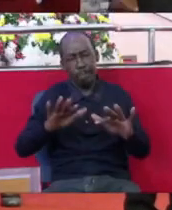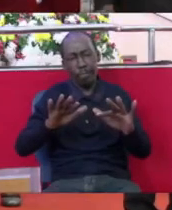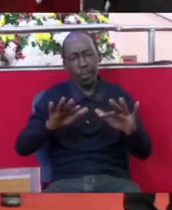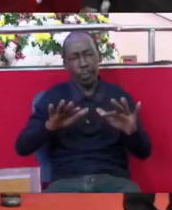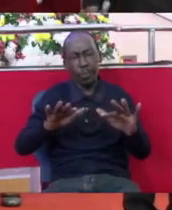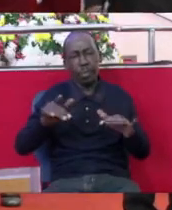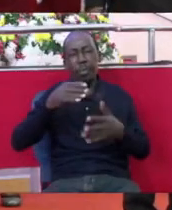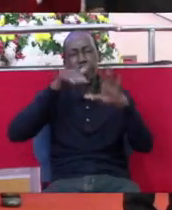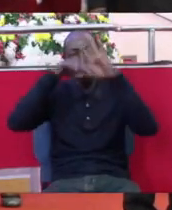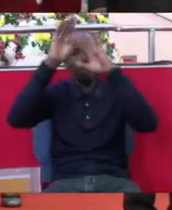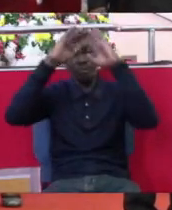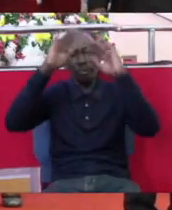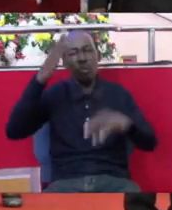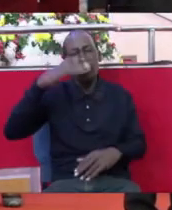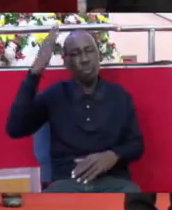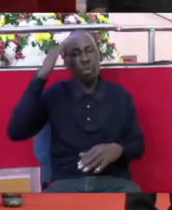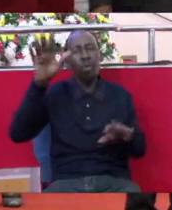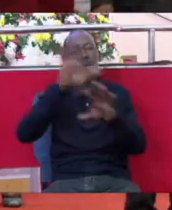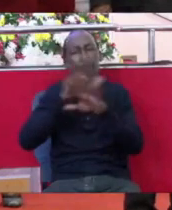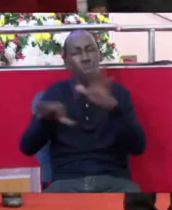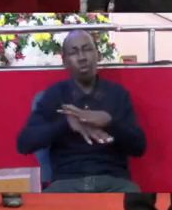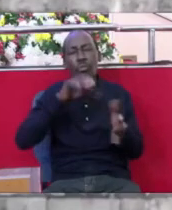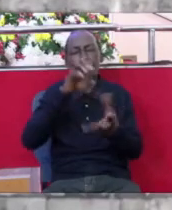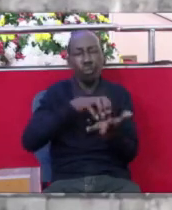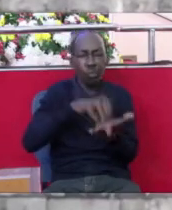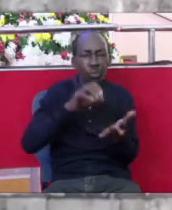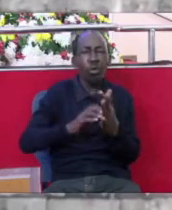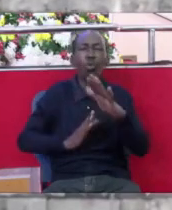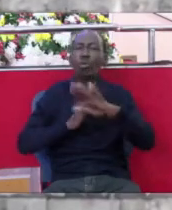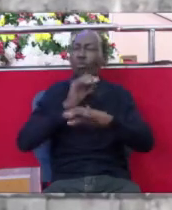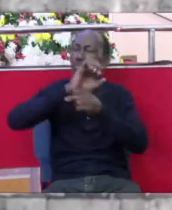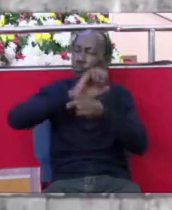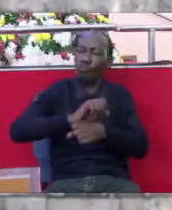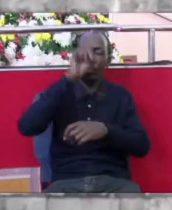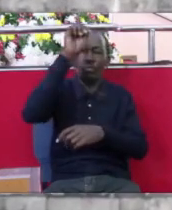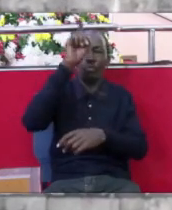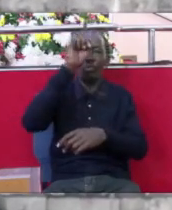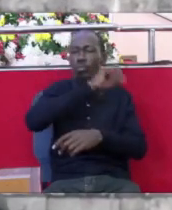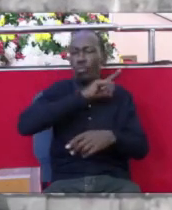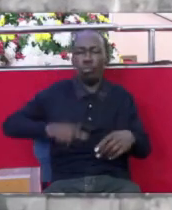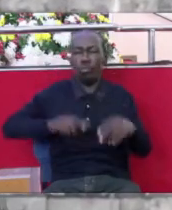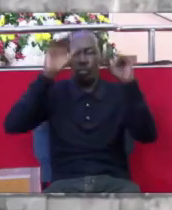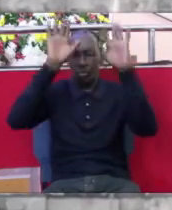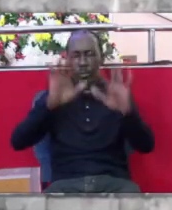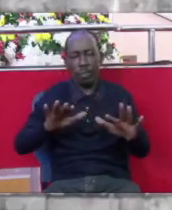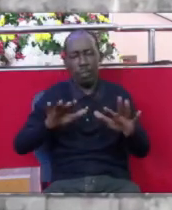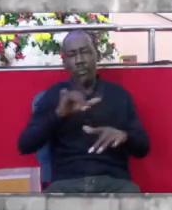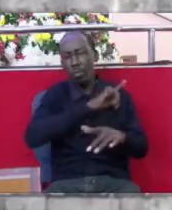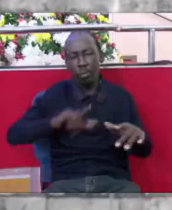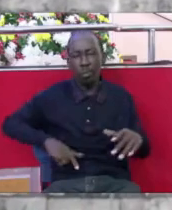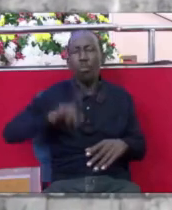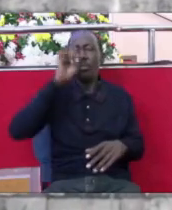And Heavenly Father, Lord, we know that, Lord, there is no situation that, Lord, is beyond you, King of Glory. Tunajua hakuna hali ambayo hauwezi suluhisha, Bwana. Lord, you